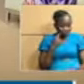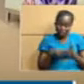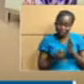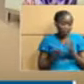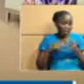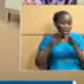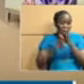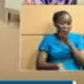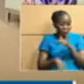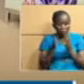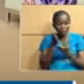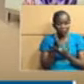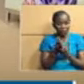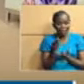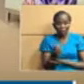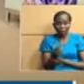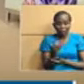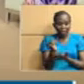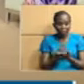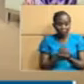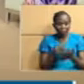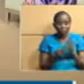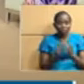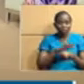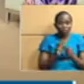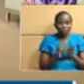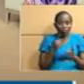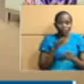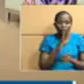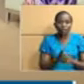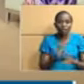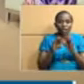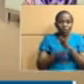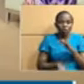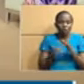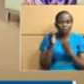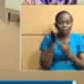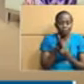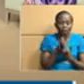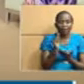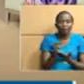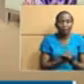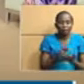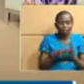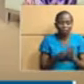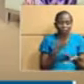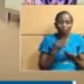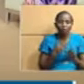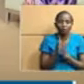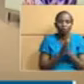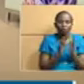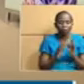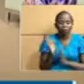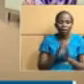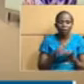COVID should have found us at lower middle income. Absolutely. And maybe we would have been more resilient. And the more reason, you know, it